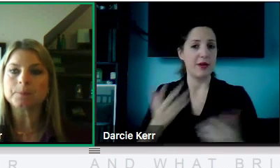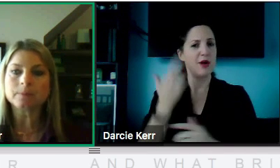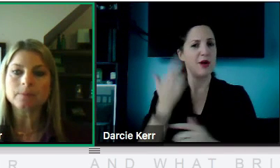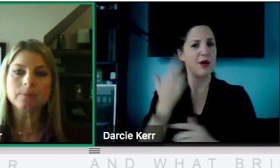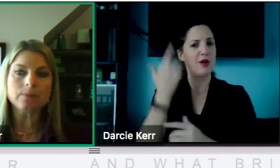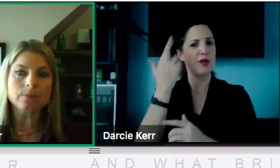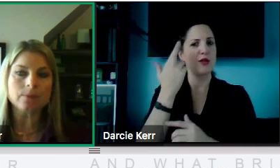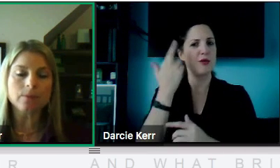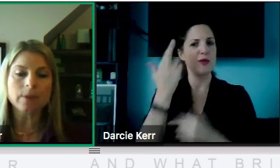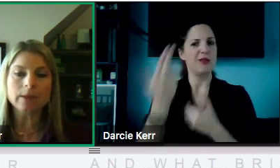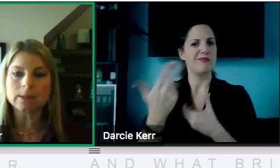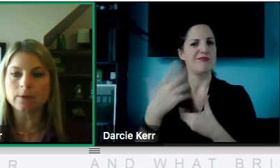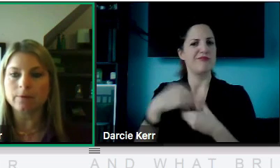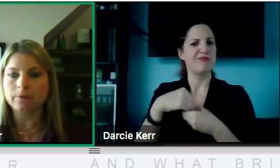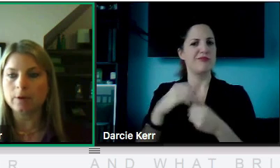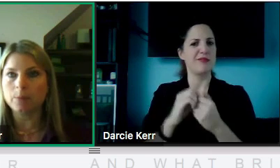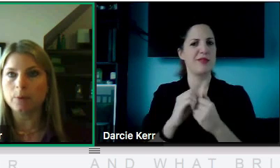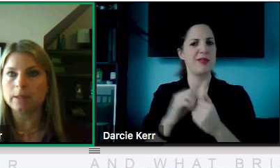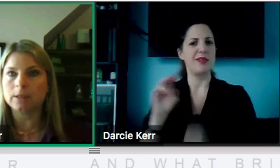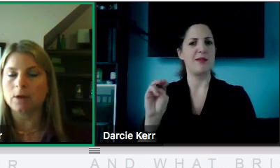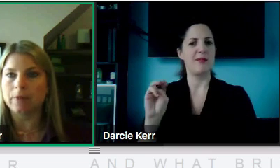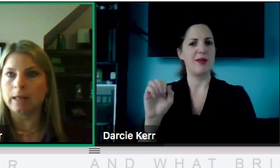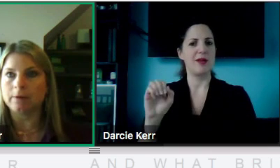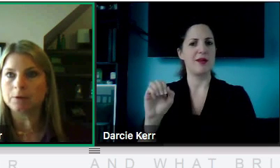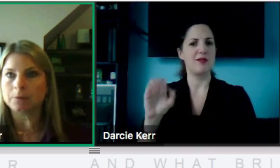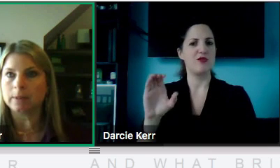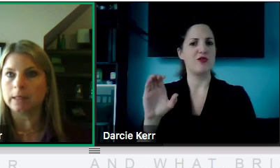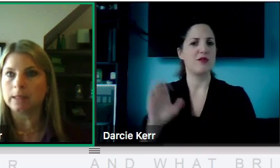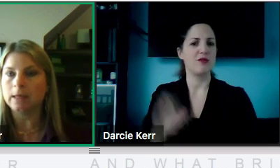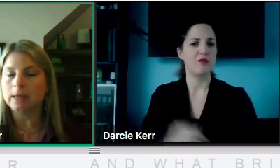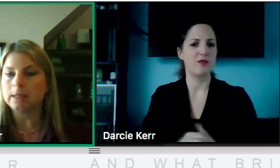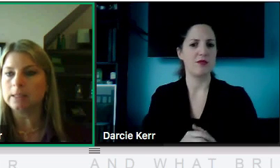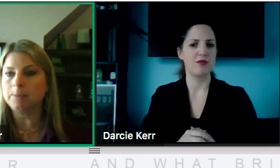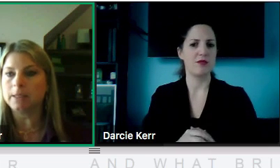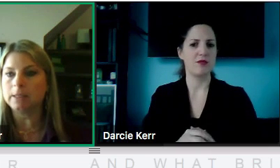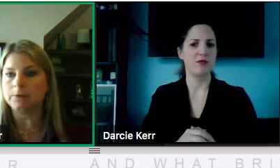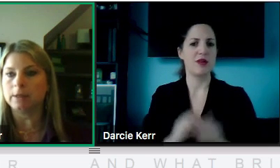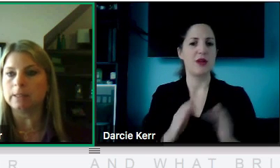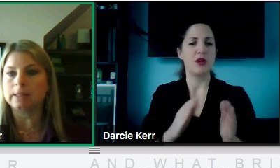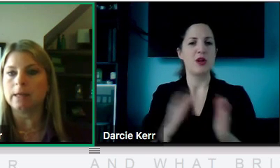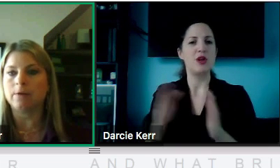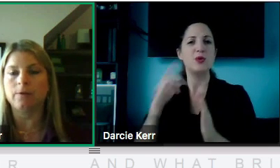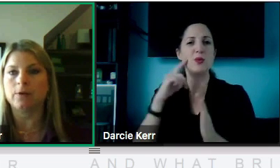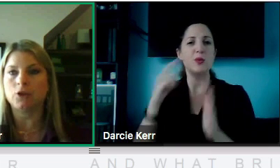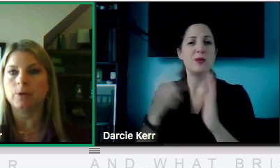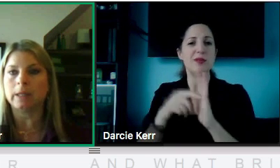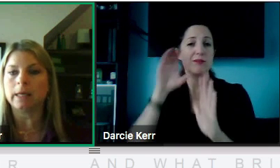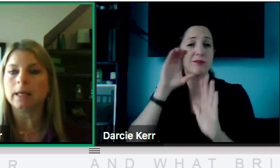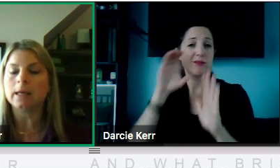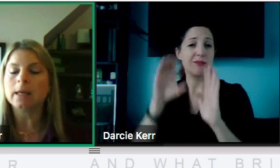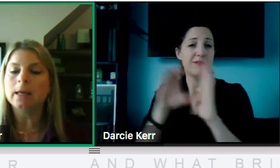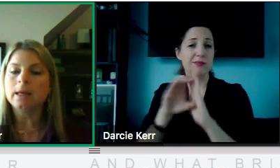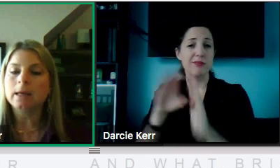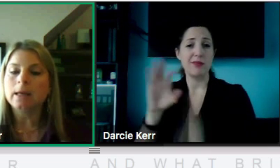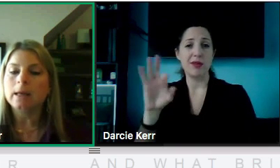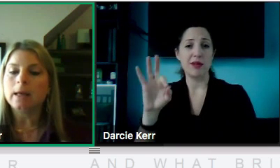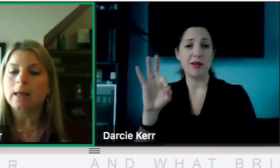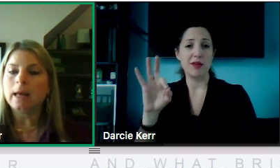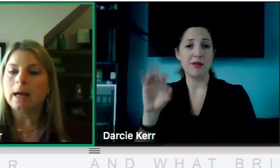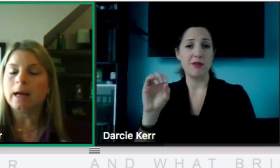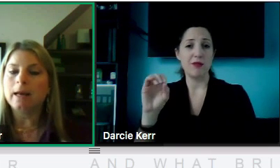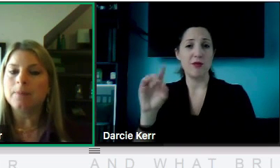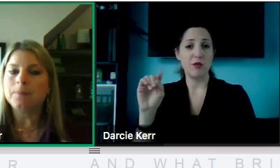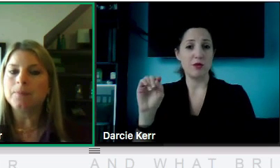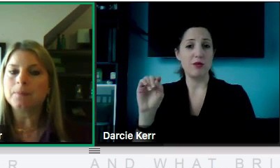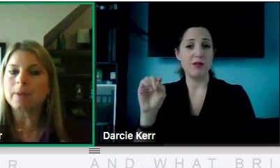Canada? So the footprint on the left really speaks for itself visually.